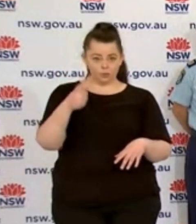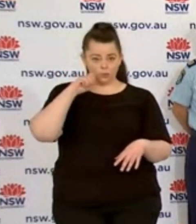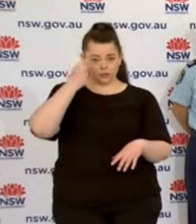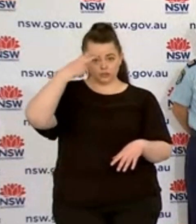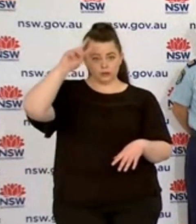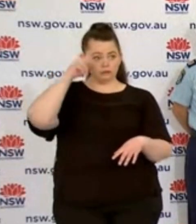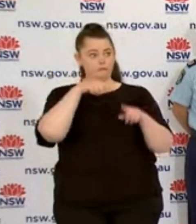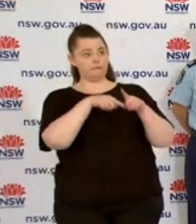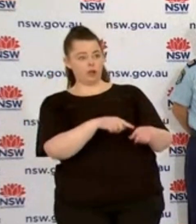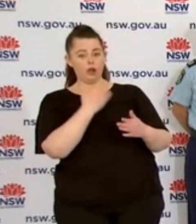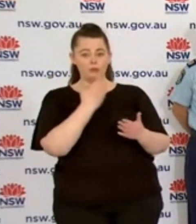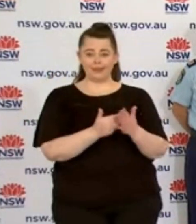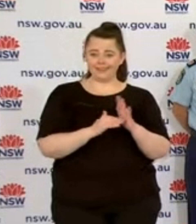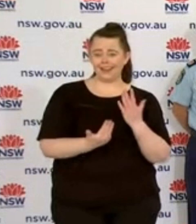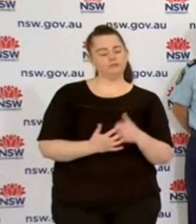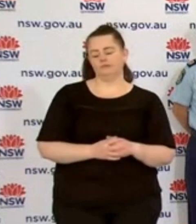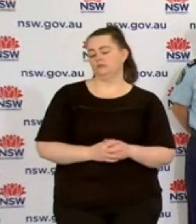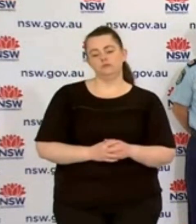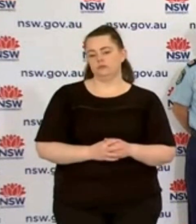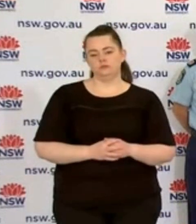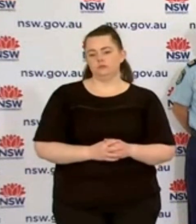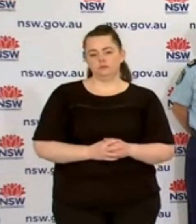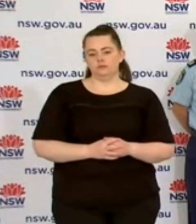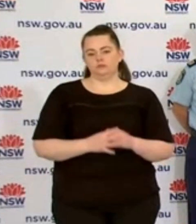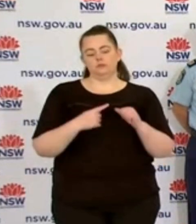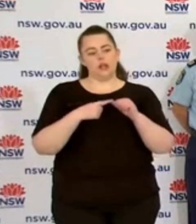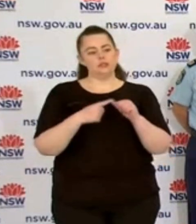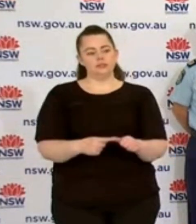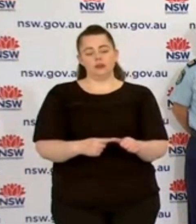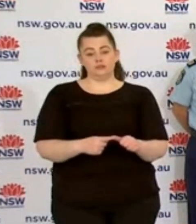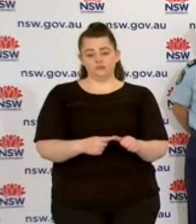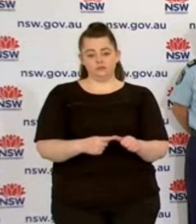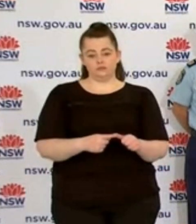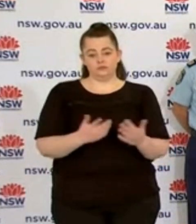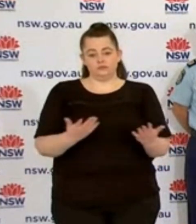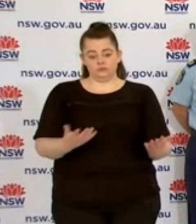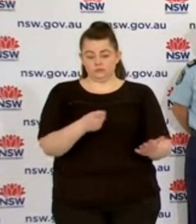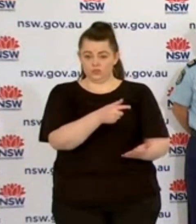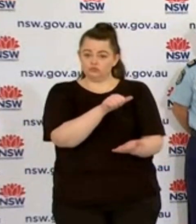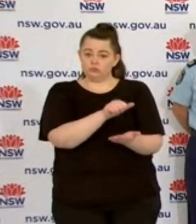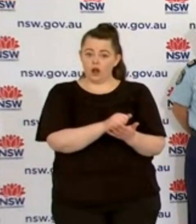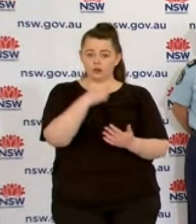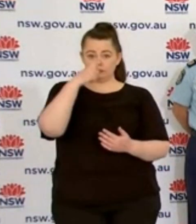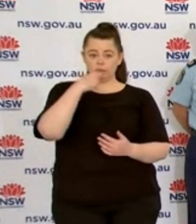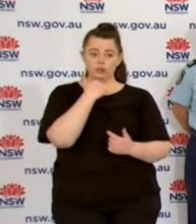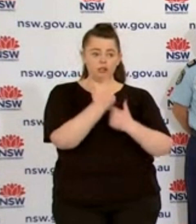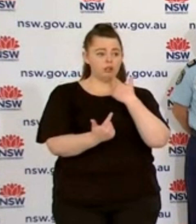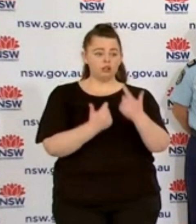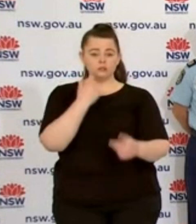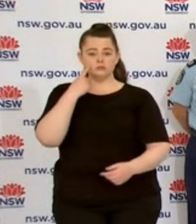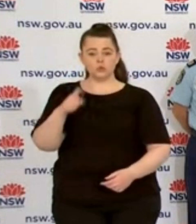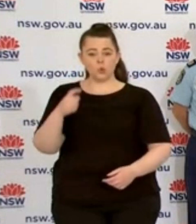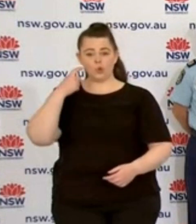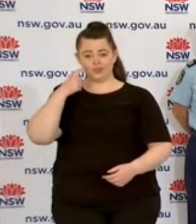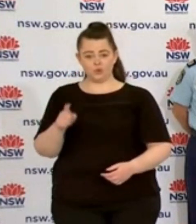asking people to take notice, because what you've said is absolutely the case. We are so grateful to